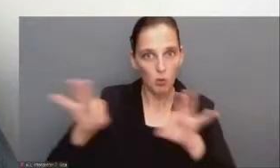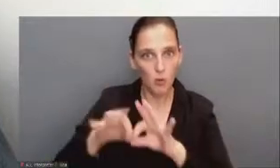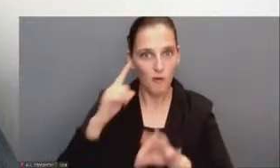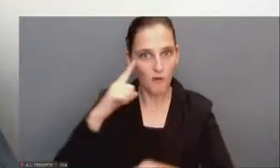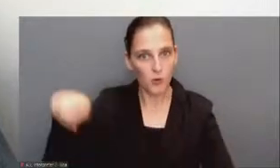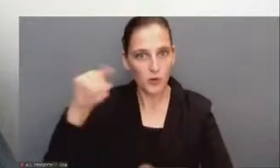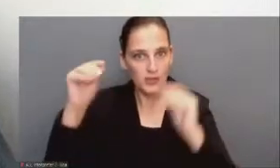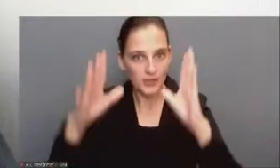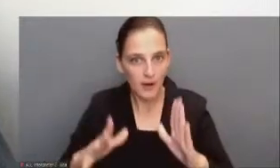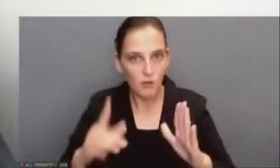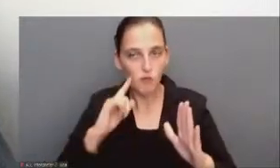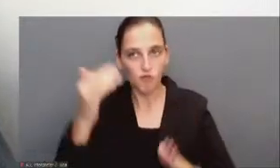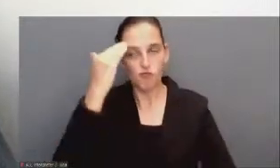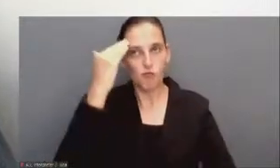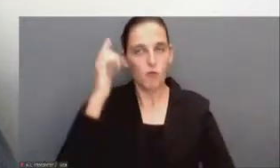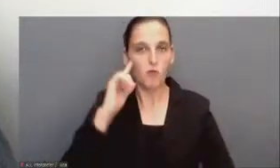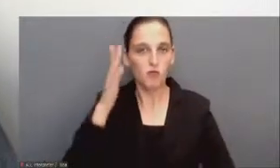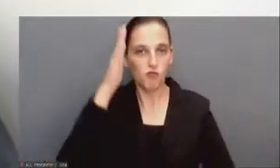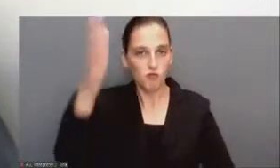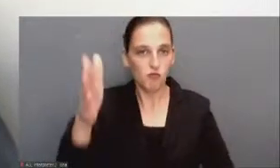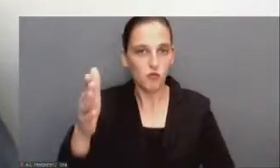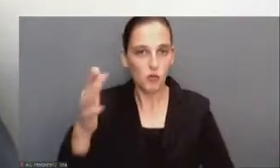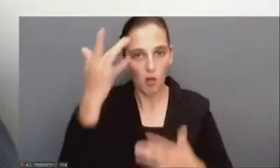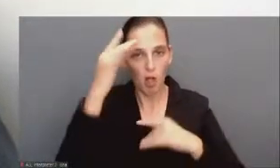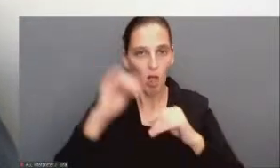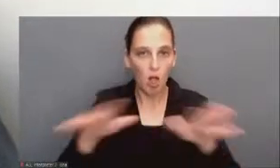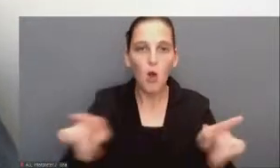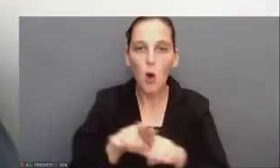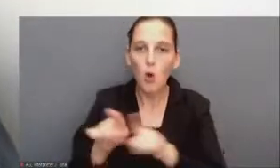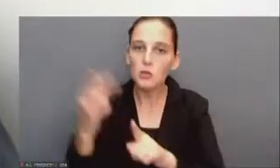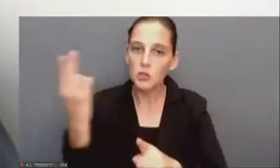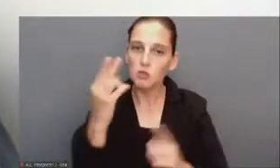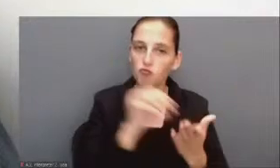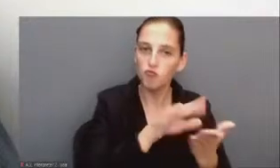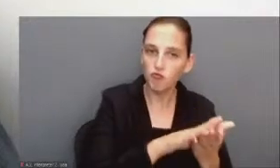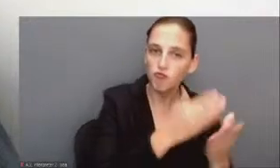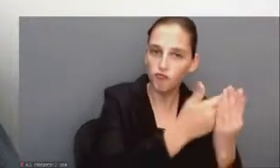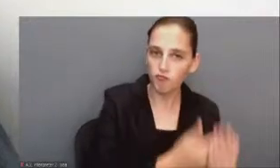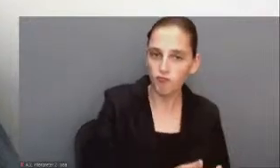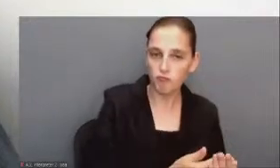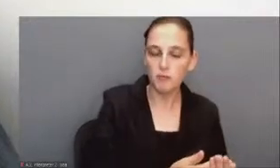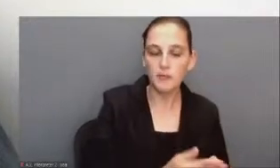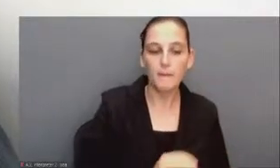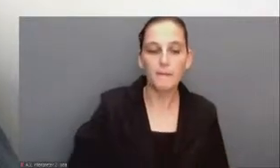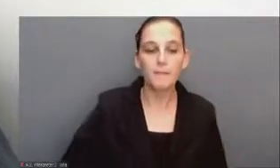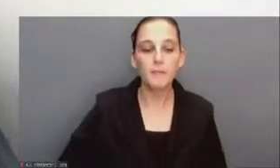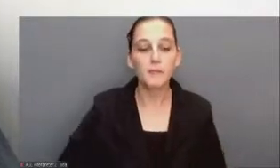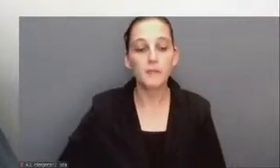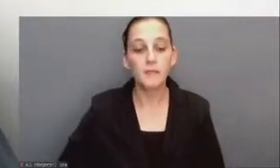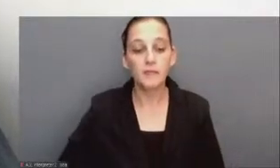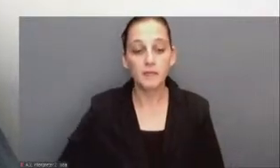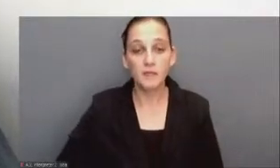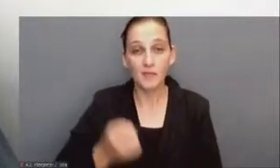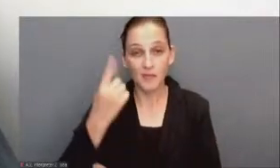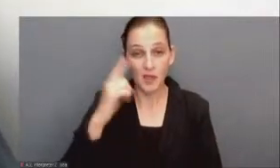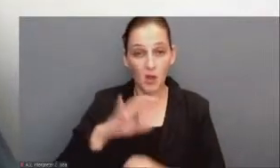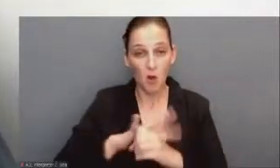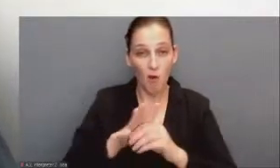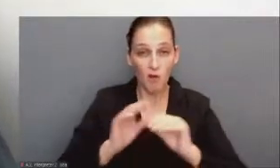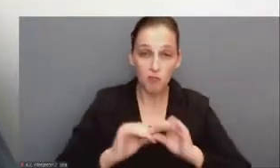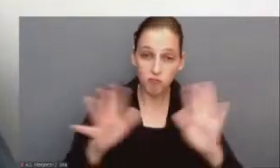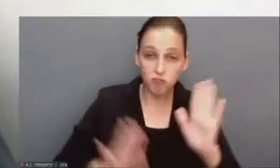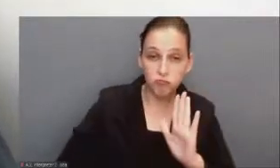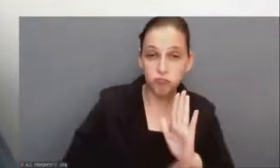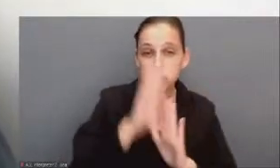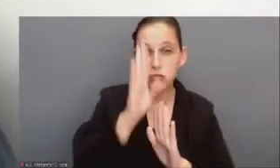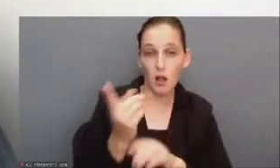future pandemics as for the historic record. And substance aside, procedural guidance is also urgent. At the peak of the pandemic last year, Gina